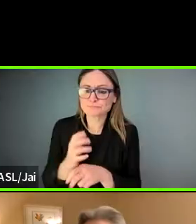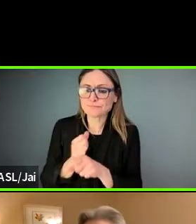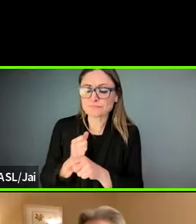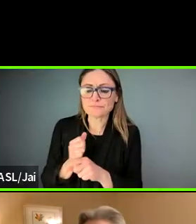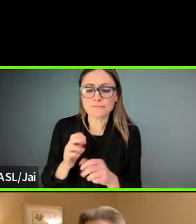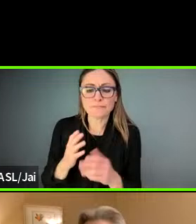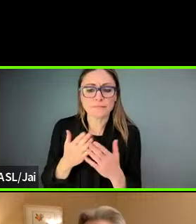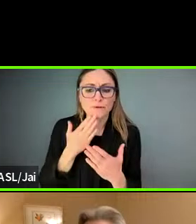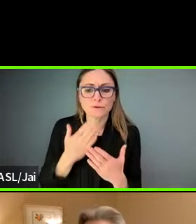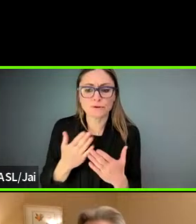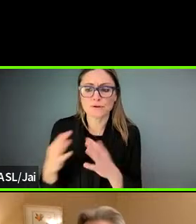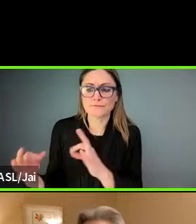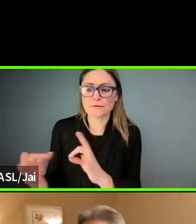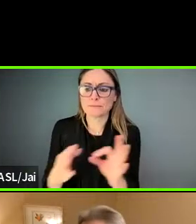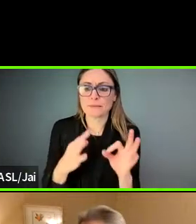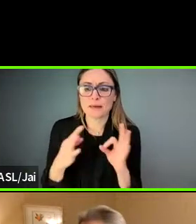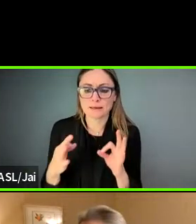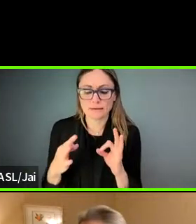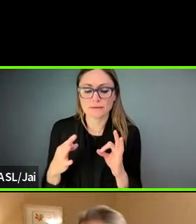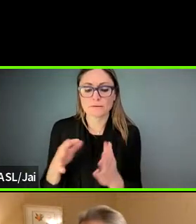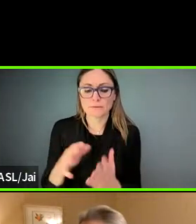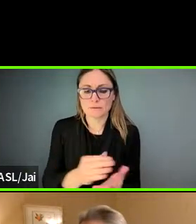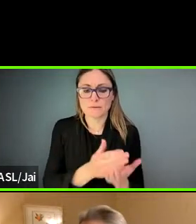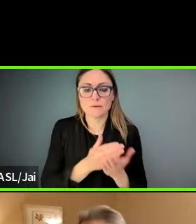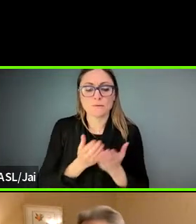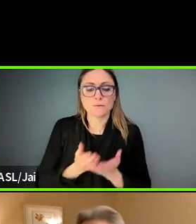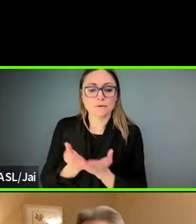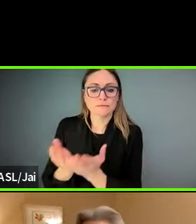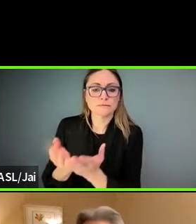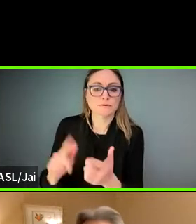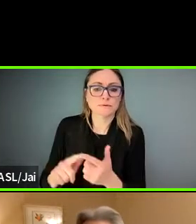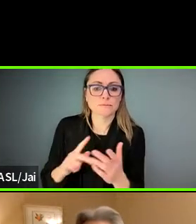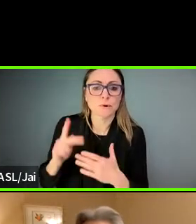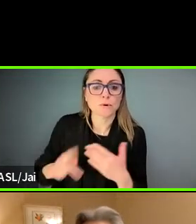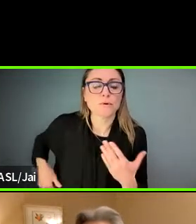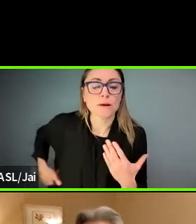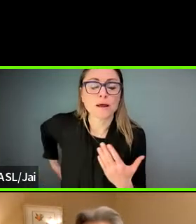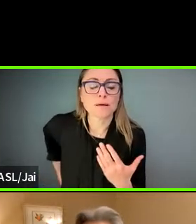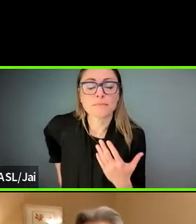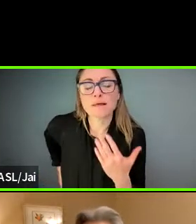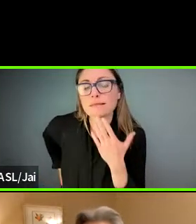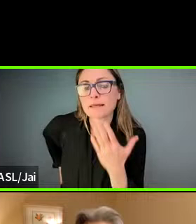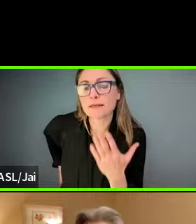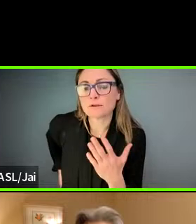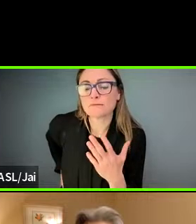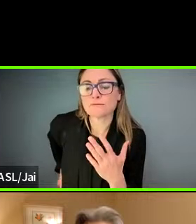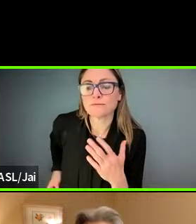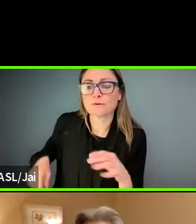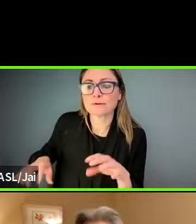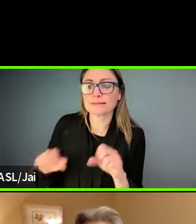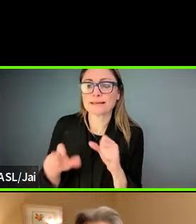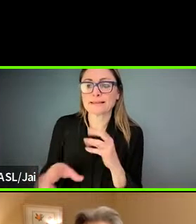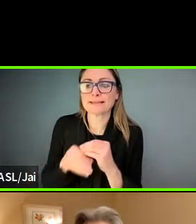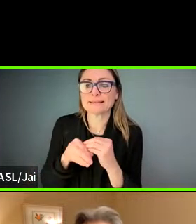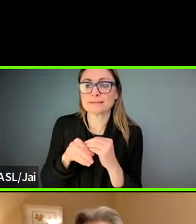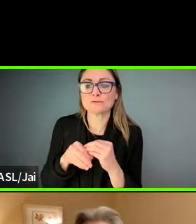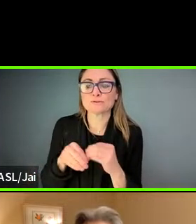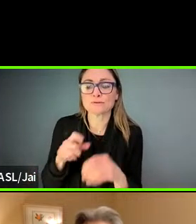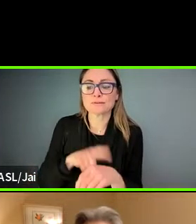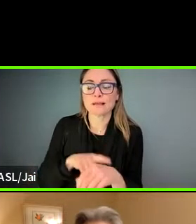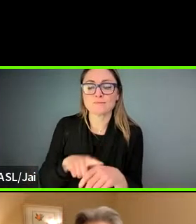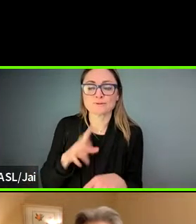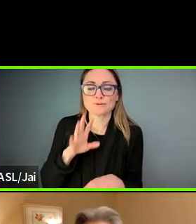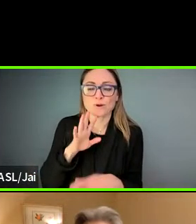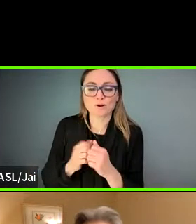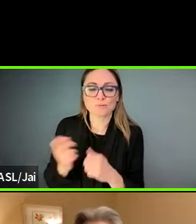will be passing on to the program. And I just want to thank you very much for taking that additional time to talk with Maya and I. It was a